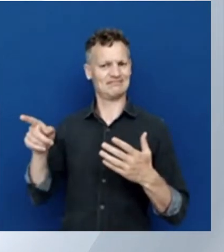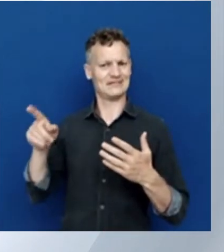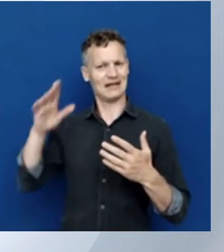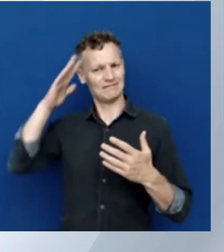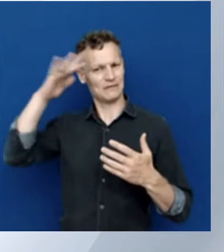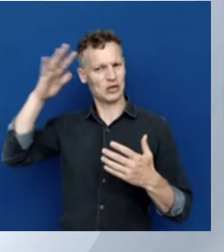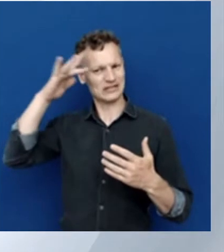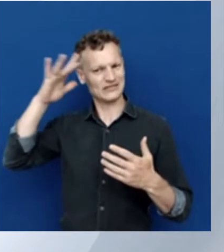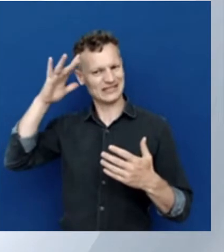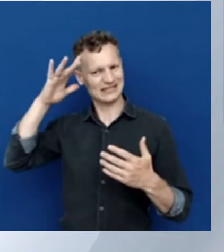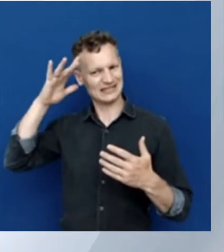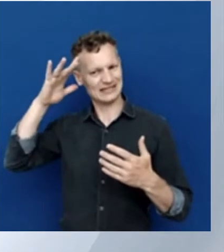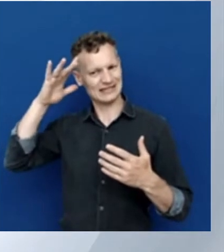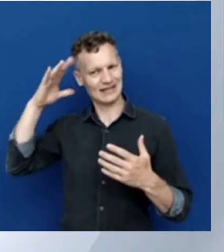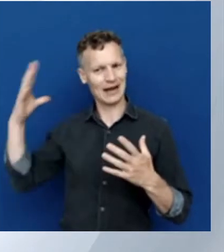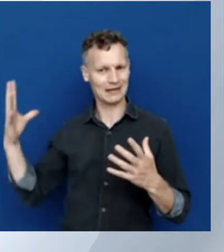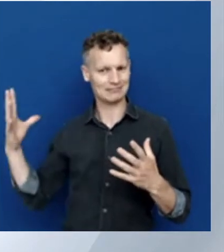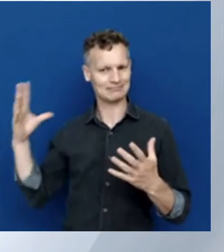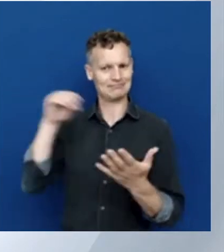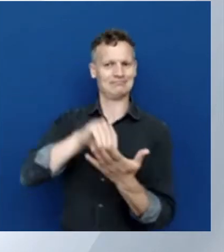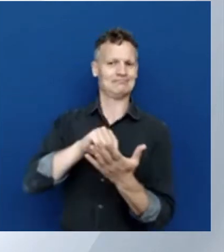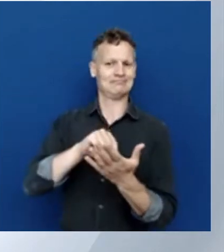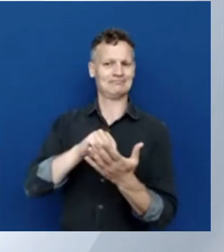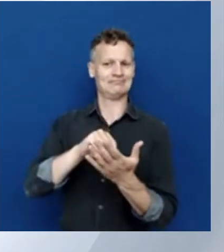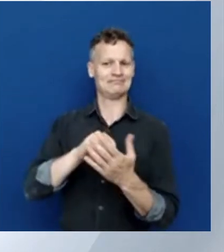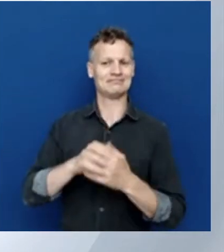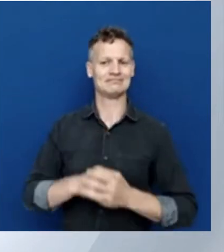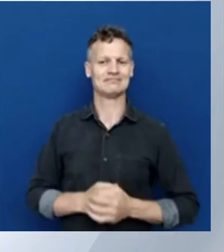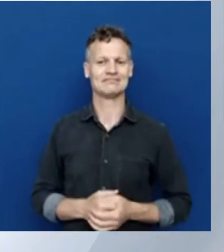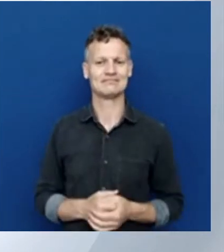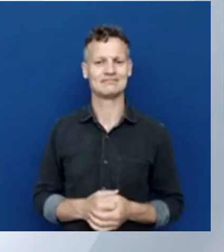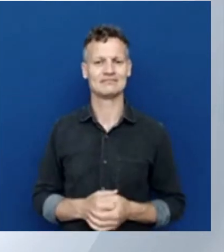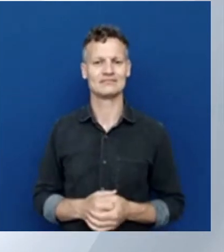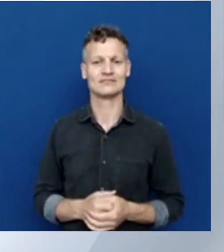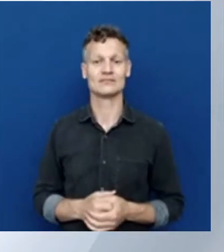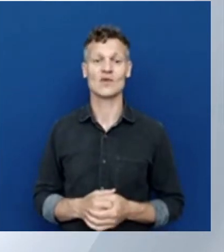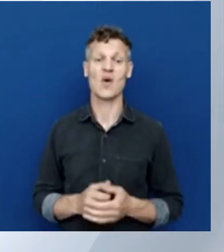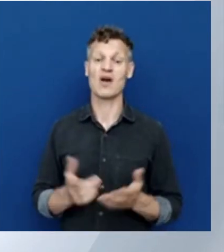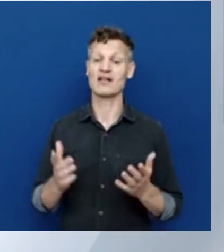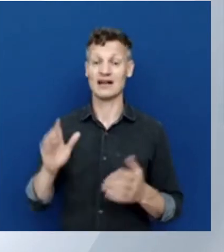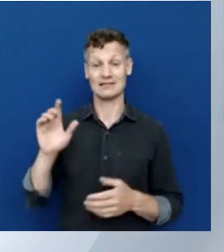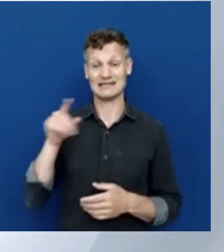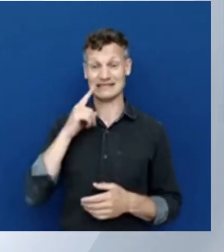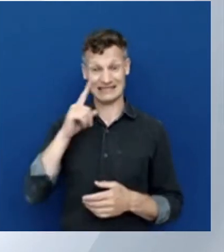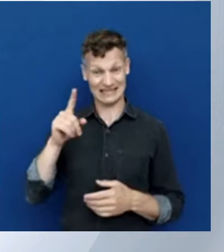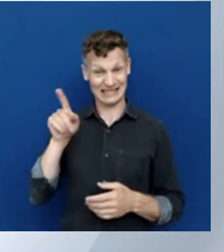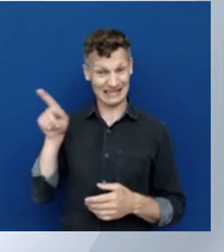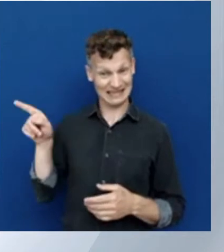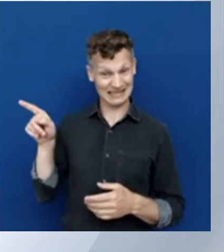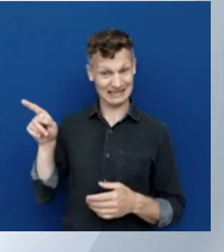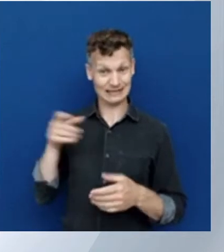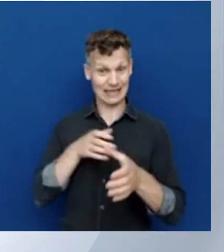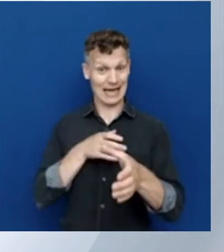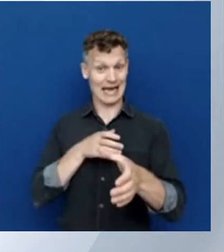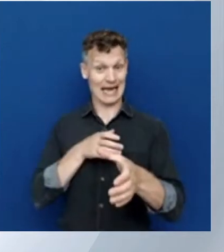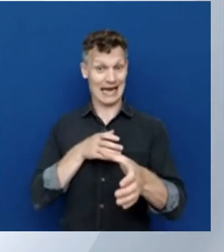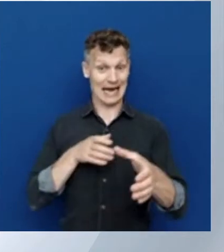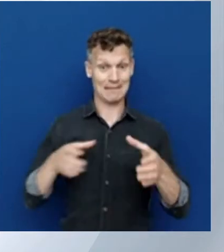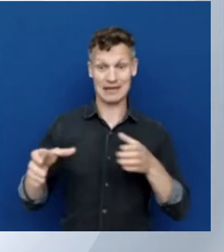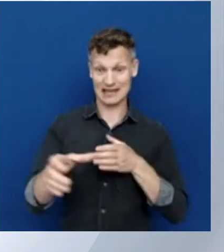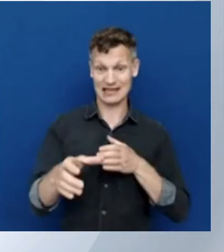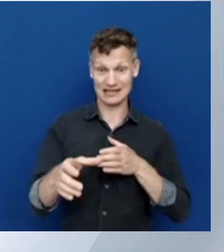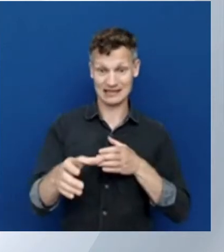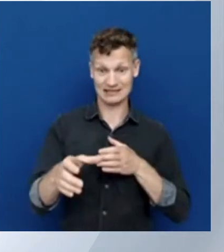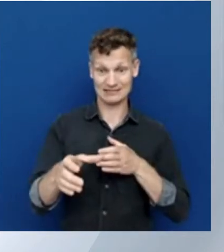So one of the things we need to look at what the world needs is empathy. You can see here, this is the Rick and Morty,